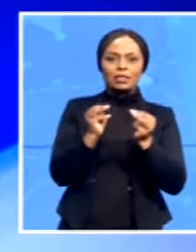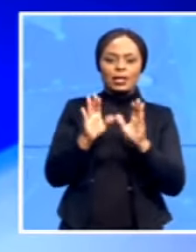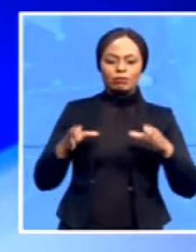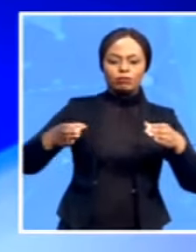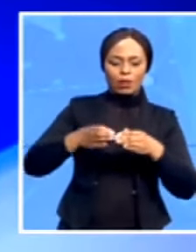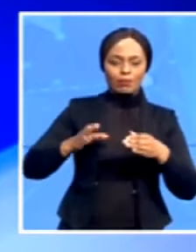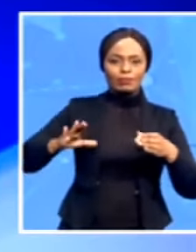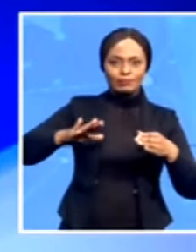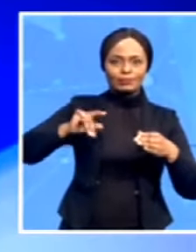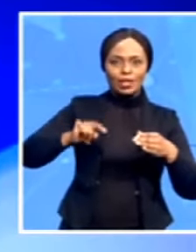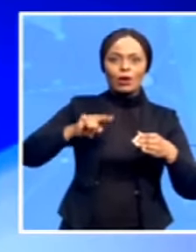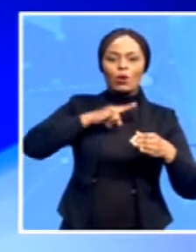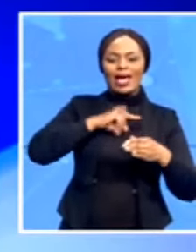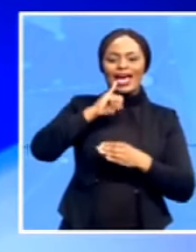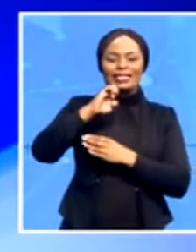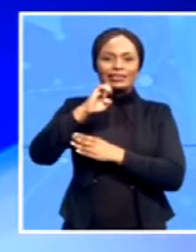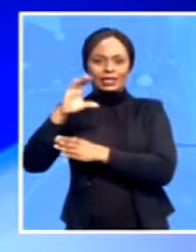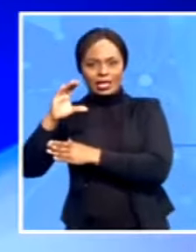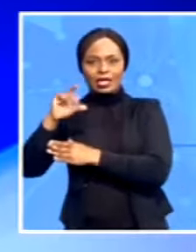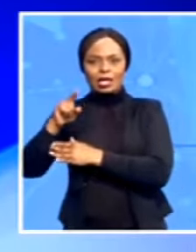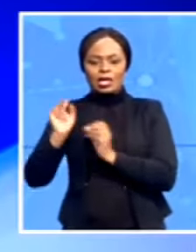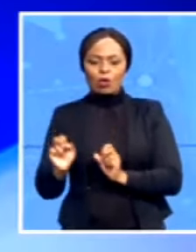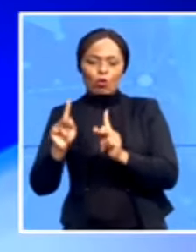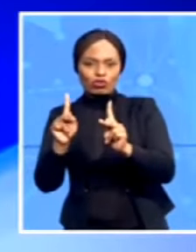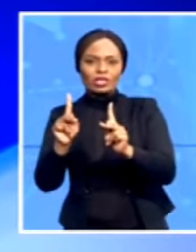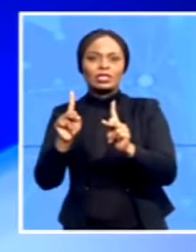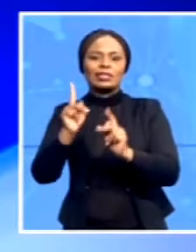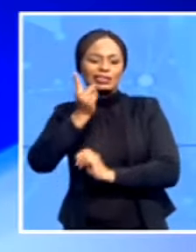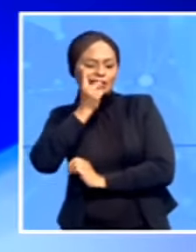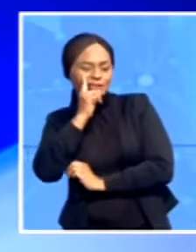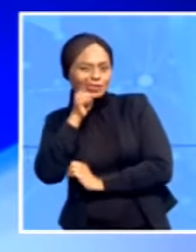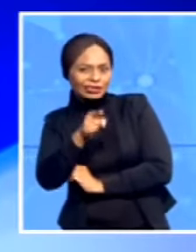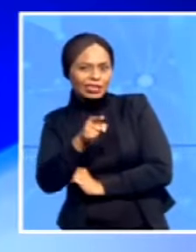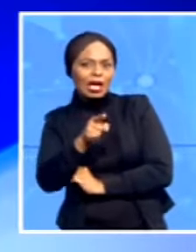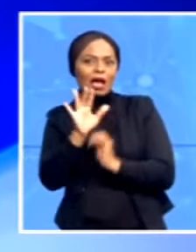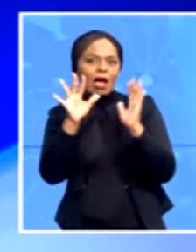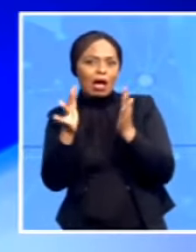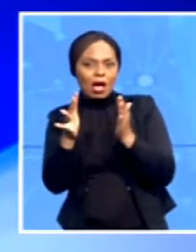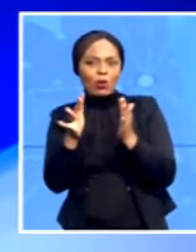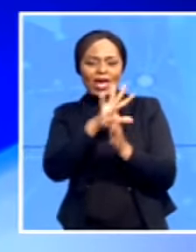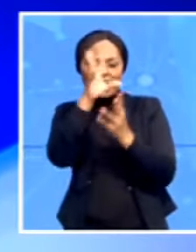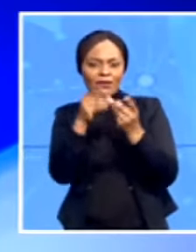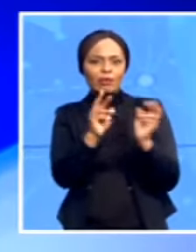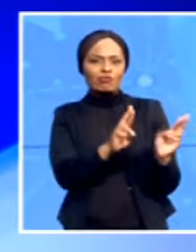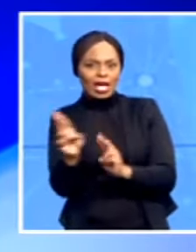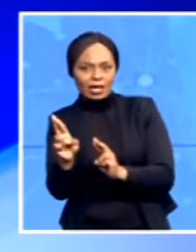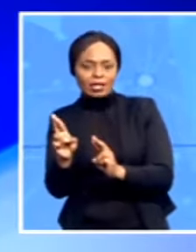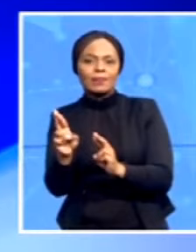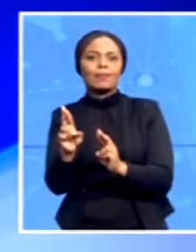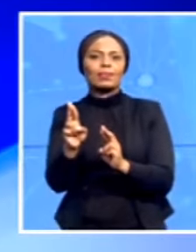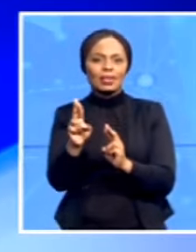check whether its systems are in place. It's almost like a dry run, even though the extent to which we are going to be